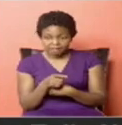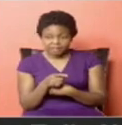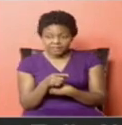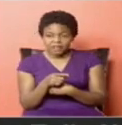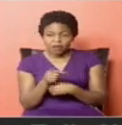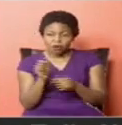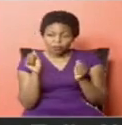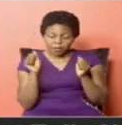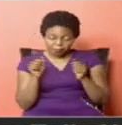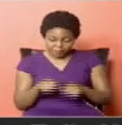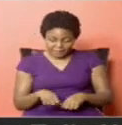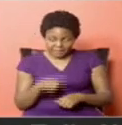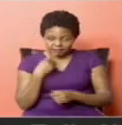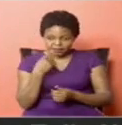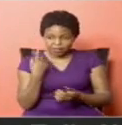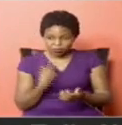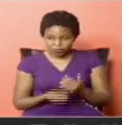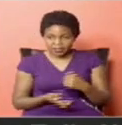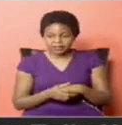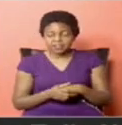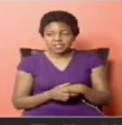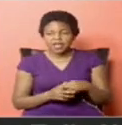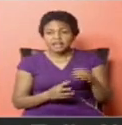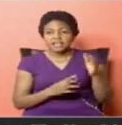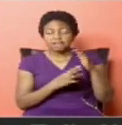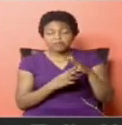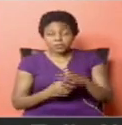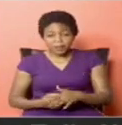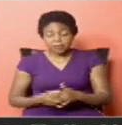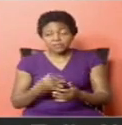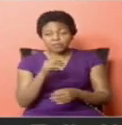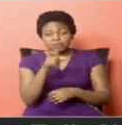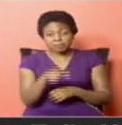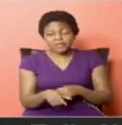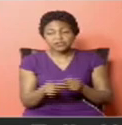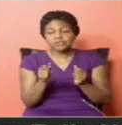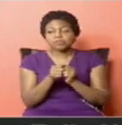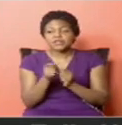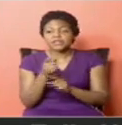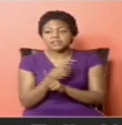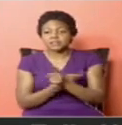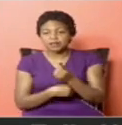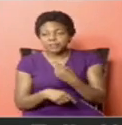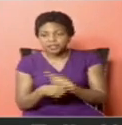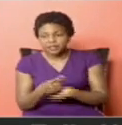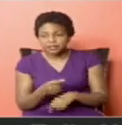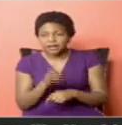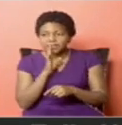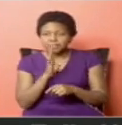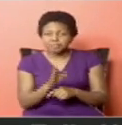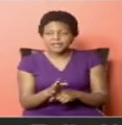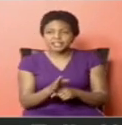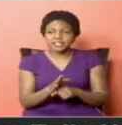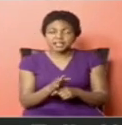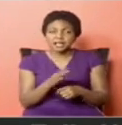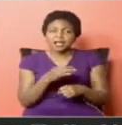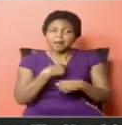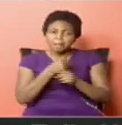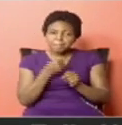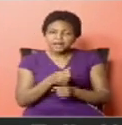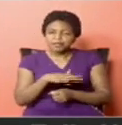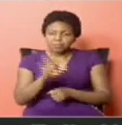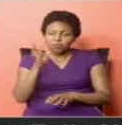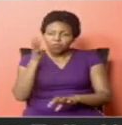must recognize that the vulnerability of persons with disabilities has been heightened by this